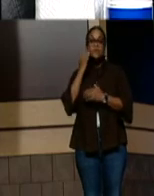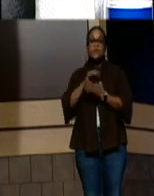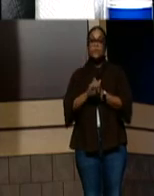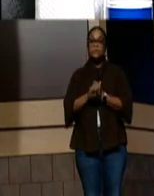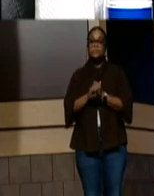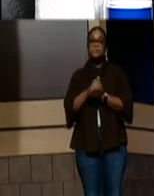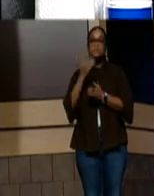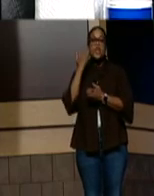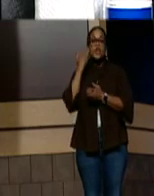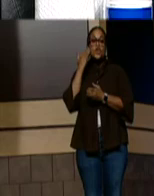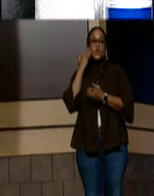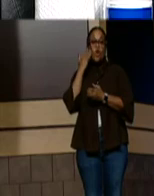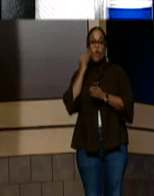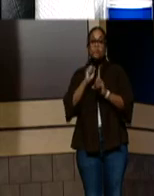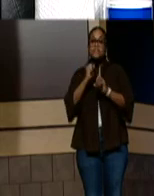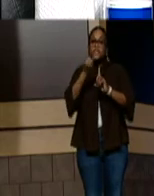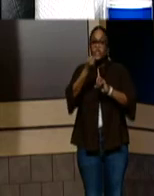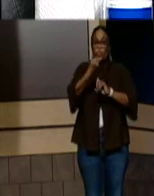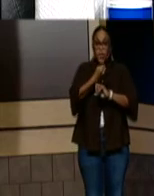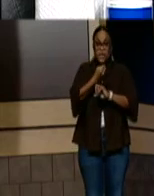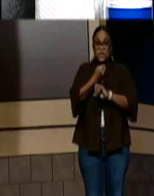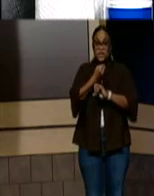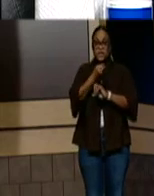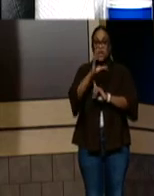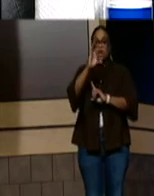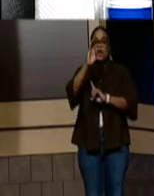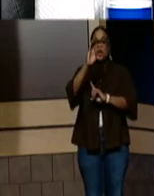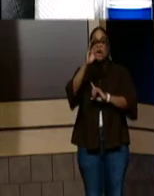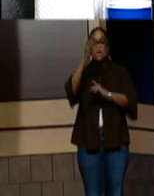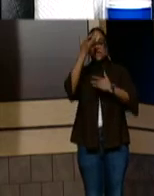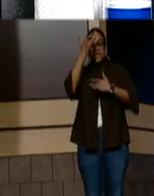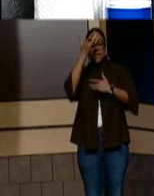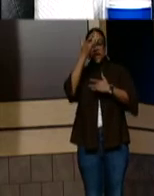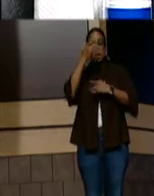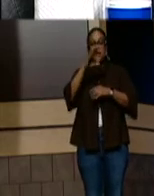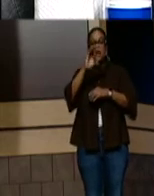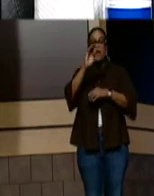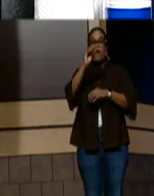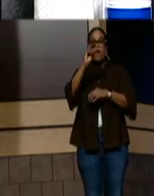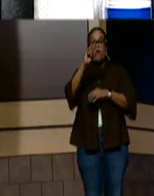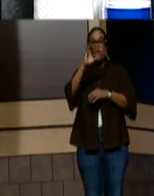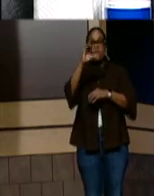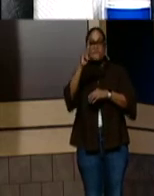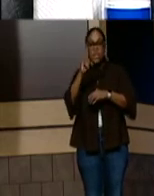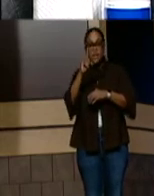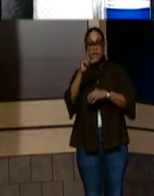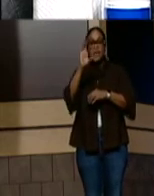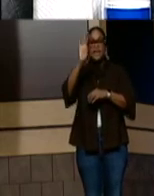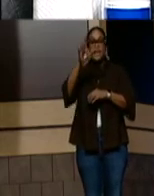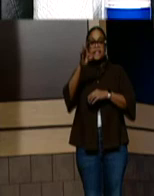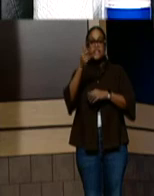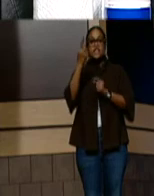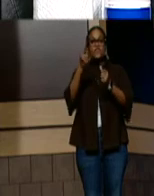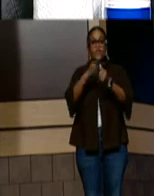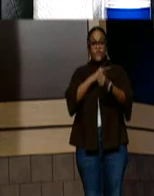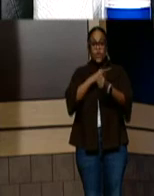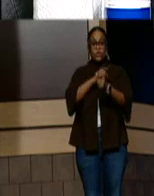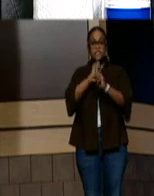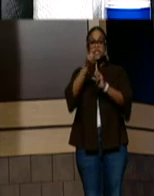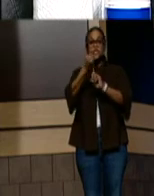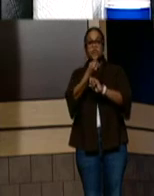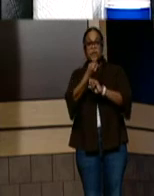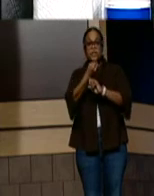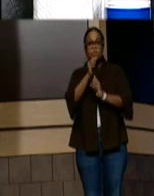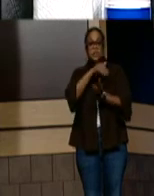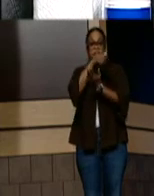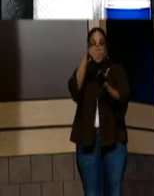known cases of COVID-19. 2 months ago? January, the first reported case in this country was in the middle